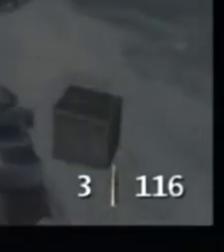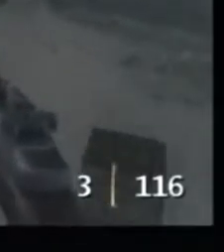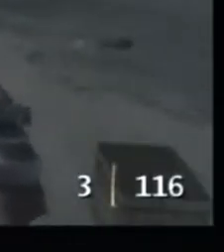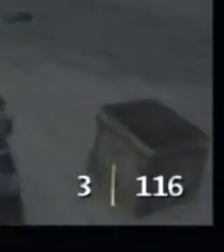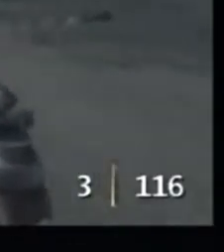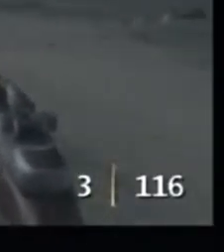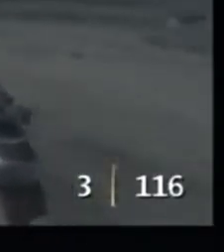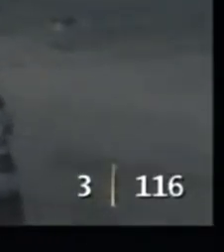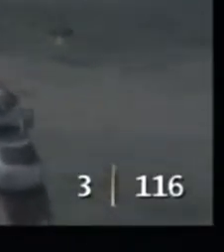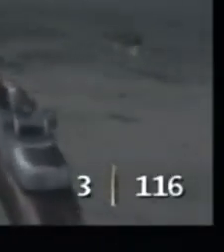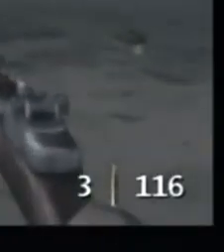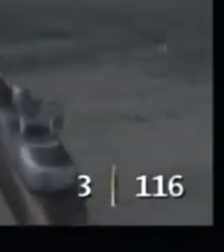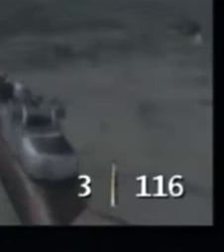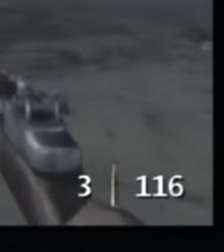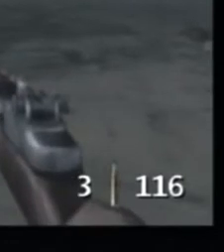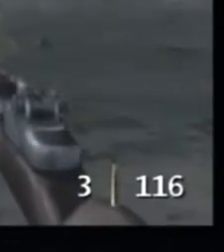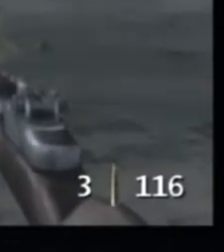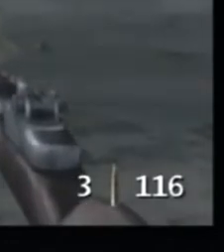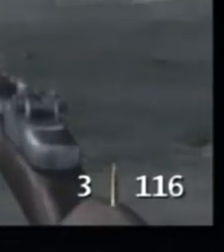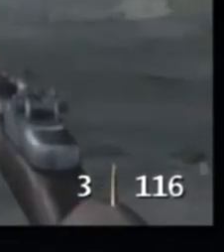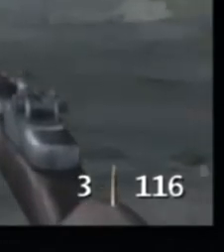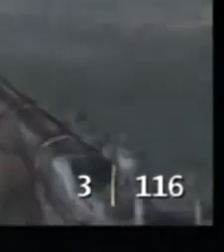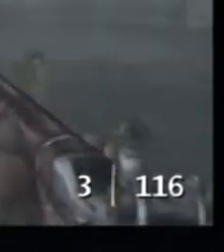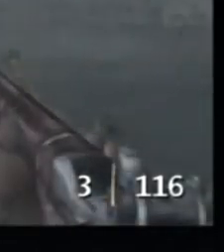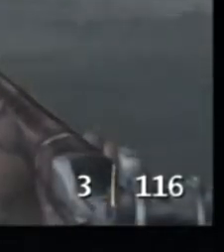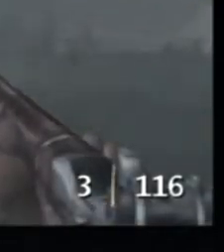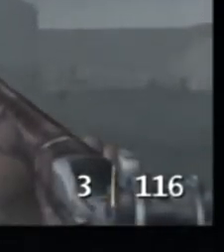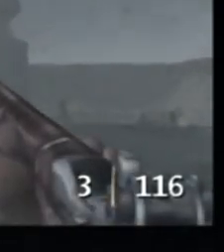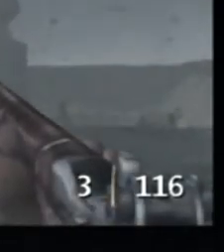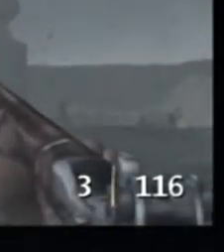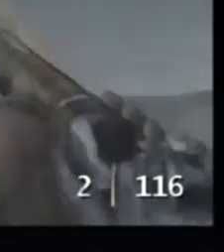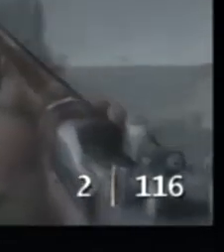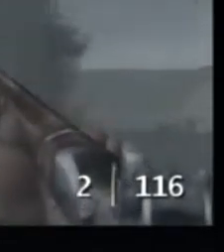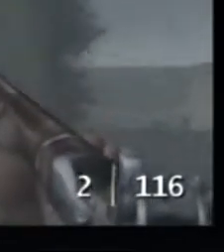Cowering somewhere. There he is, calling to you.